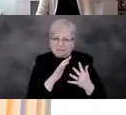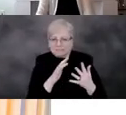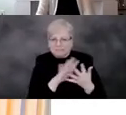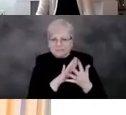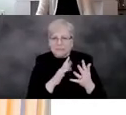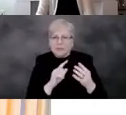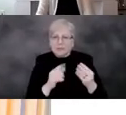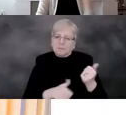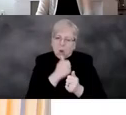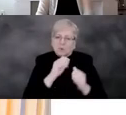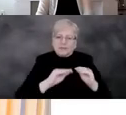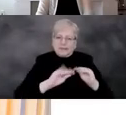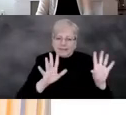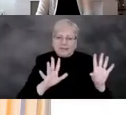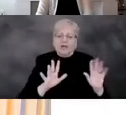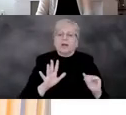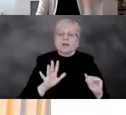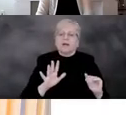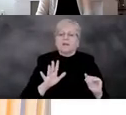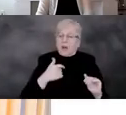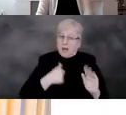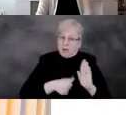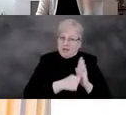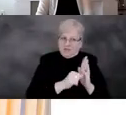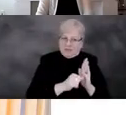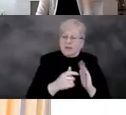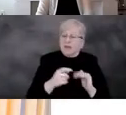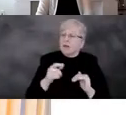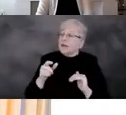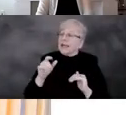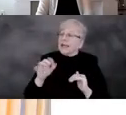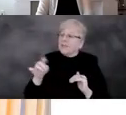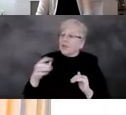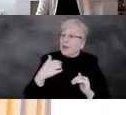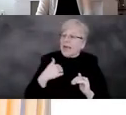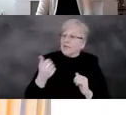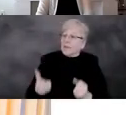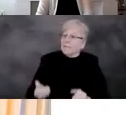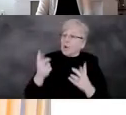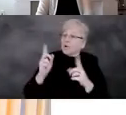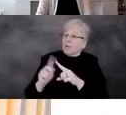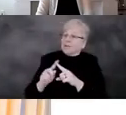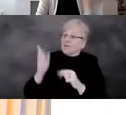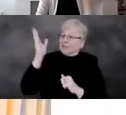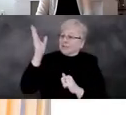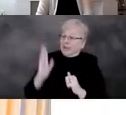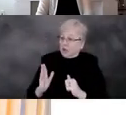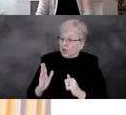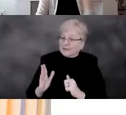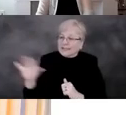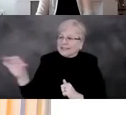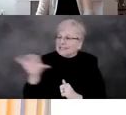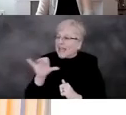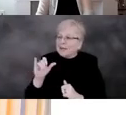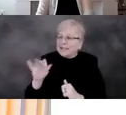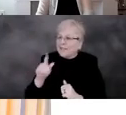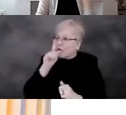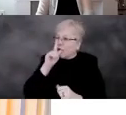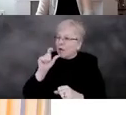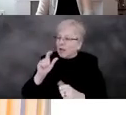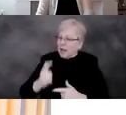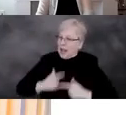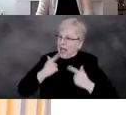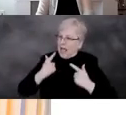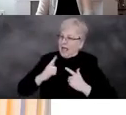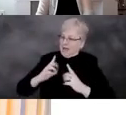multiple speakers, we recommend that as you would for a face-to-face, coordinate with your other speakers before you log